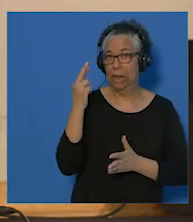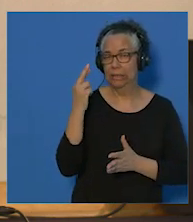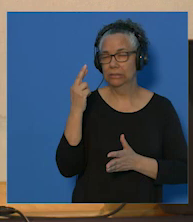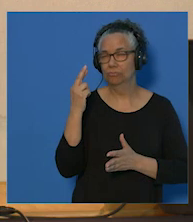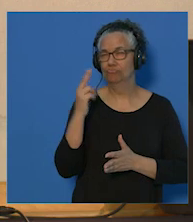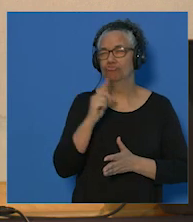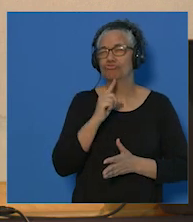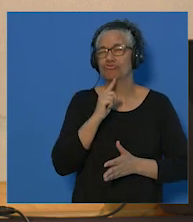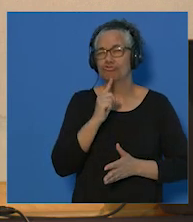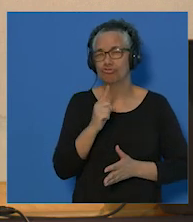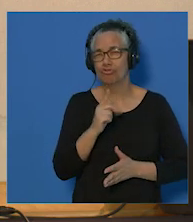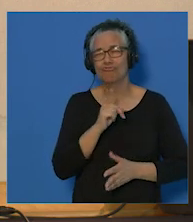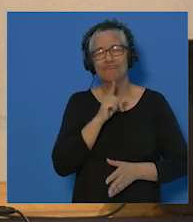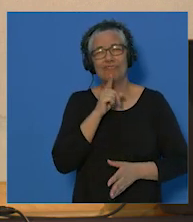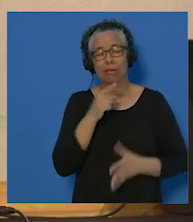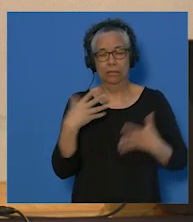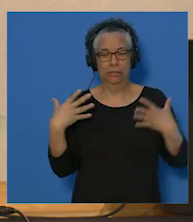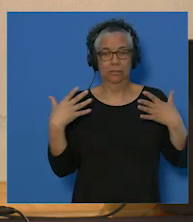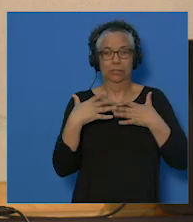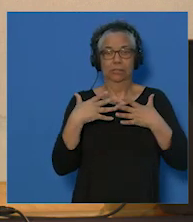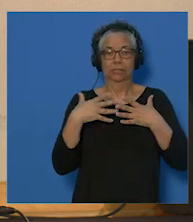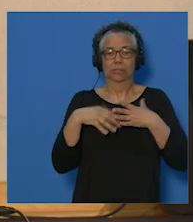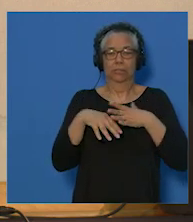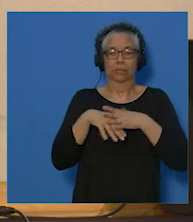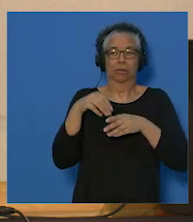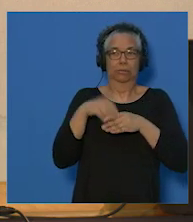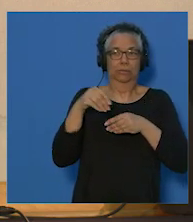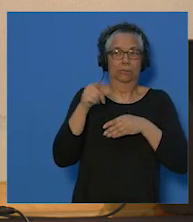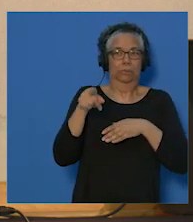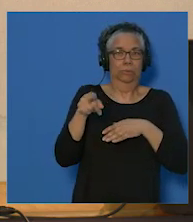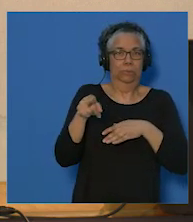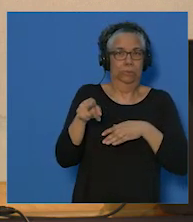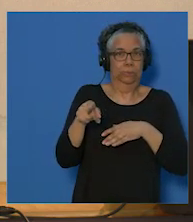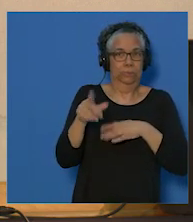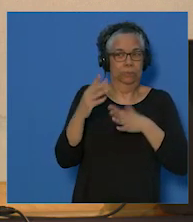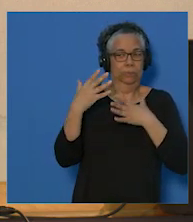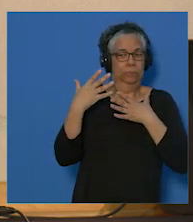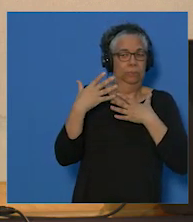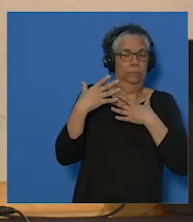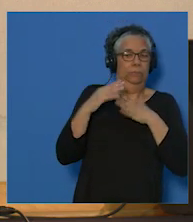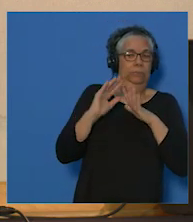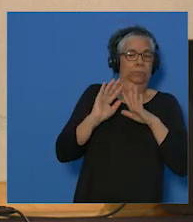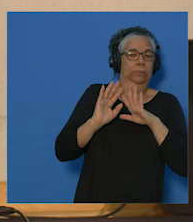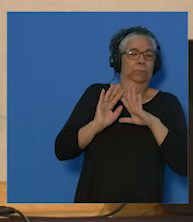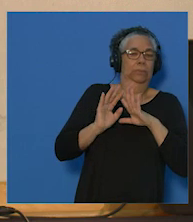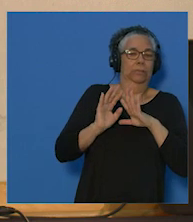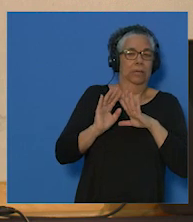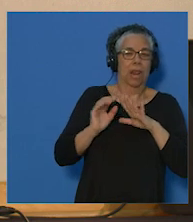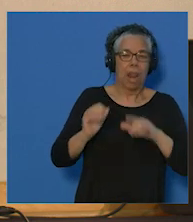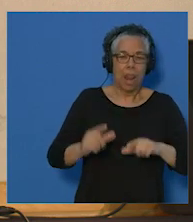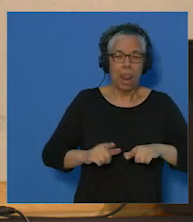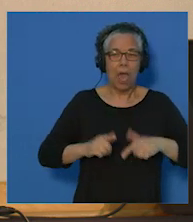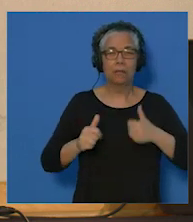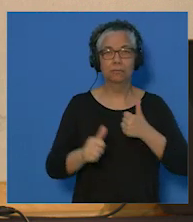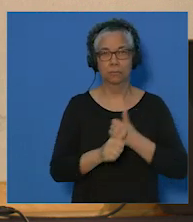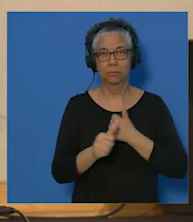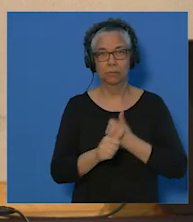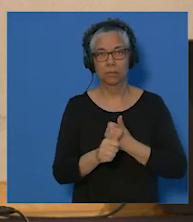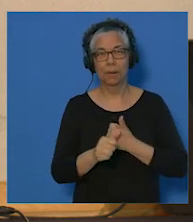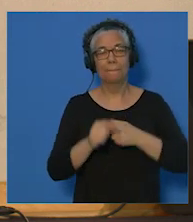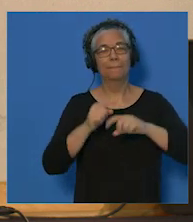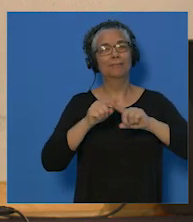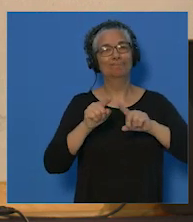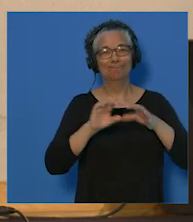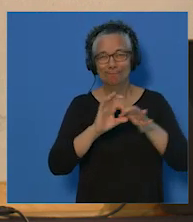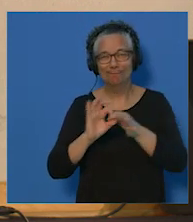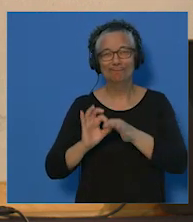true, real fear out there because lives are at stake. And so, together,